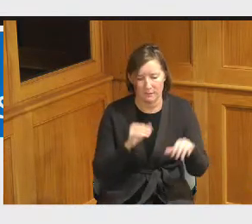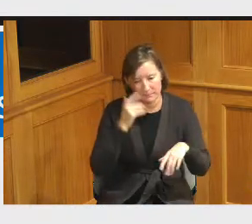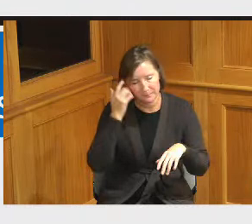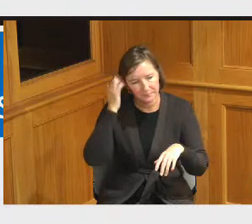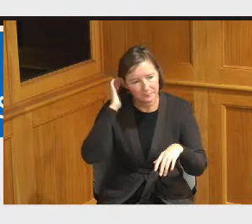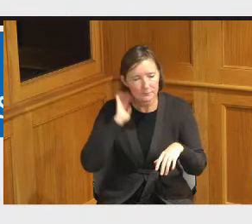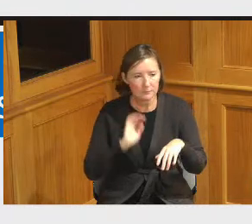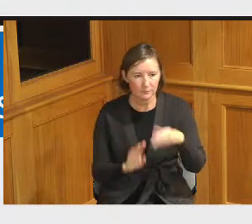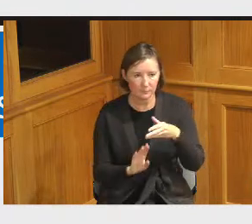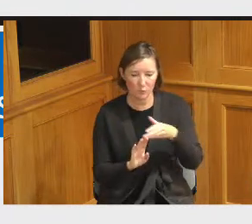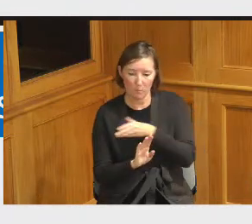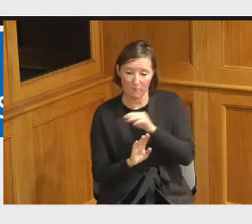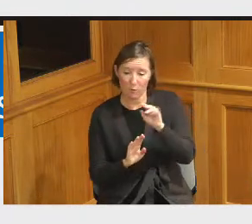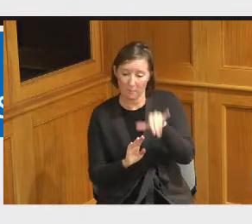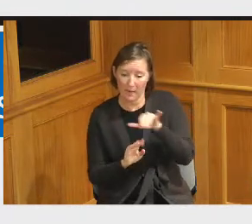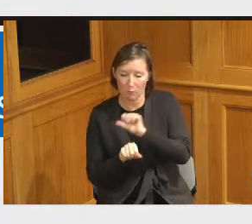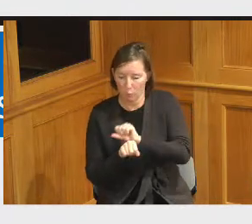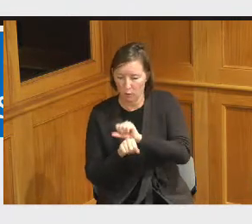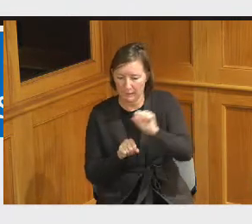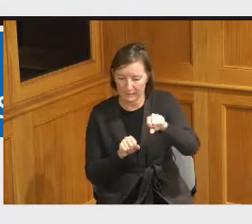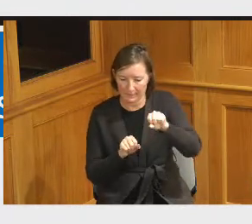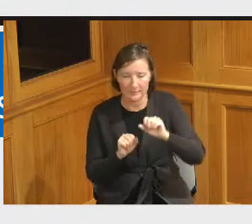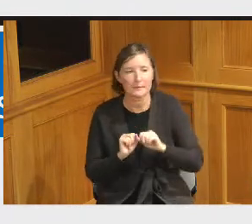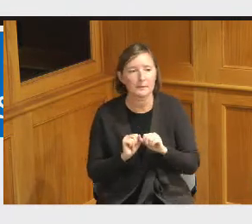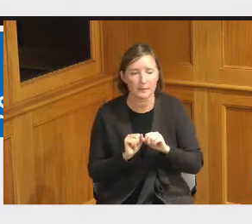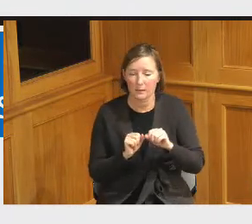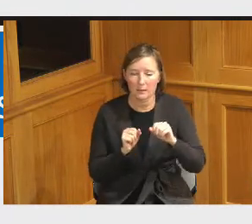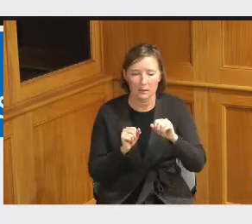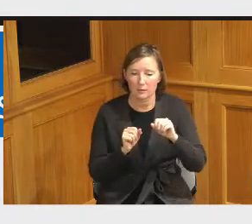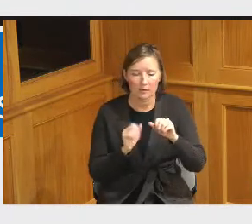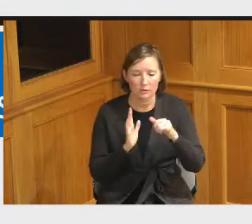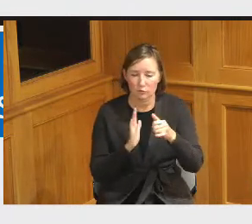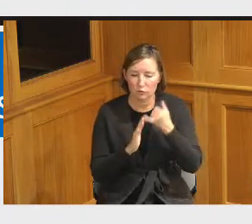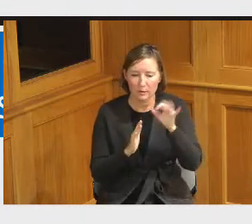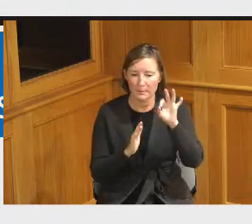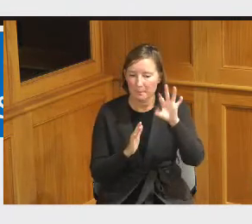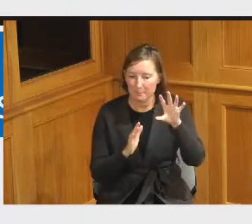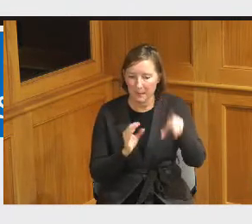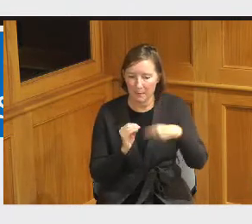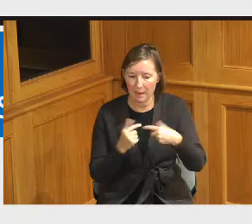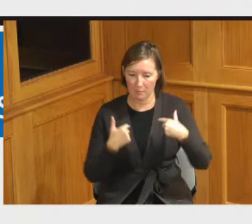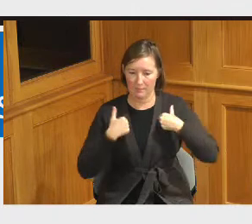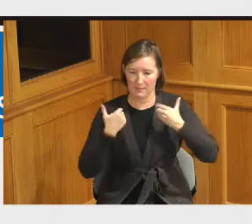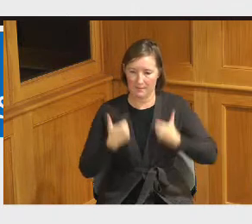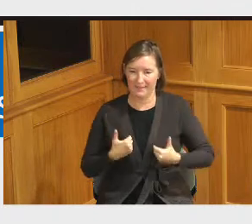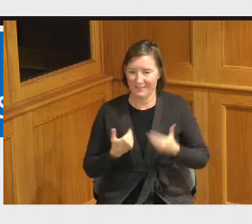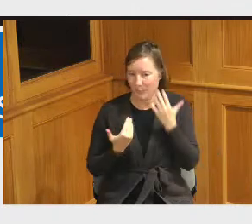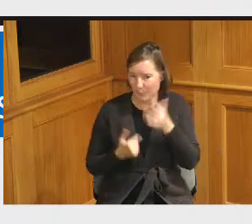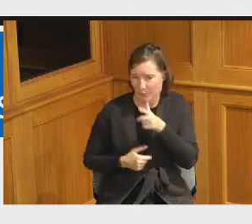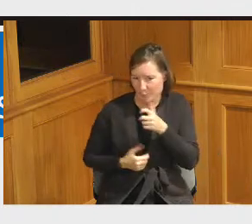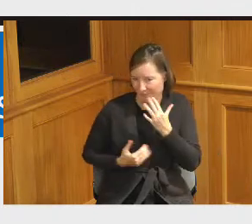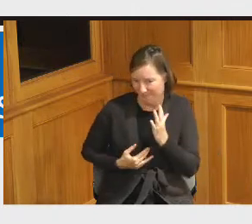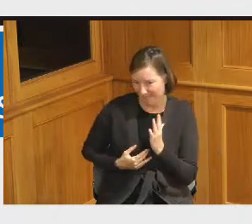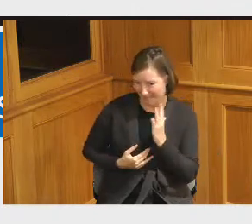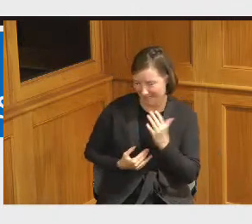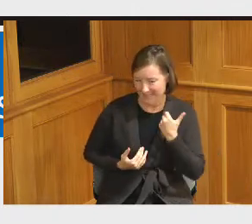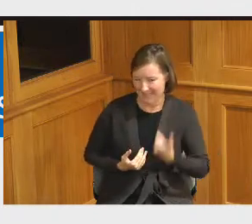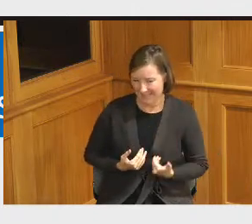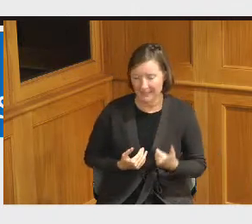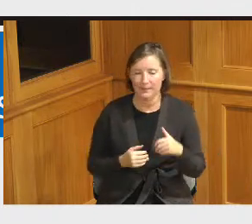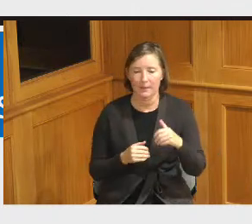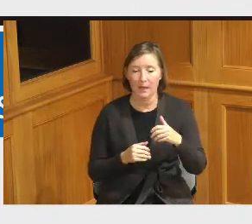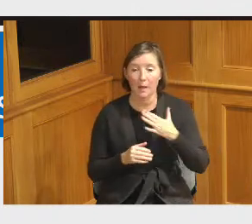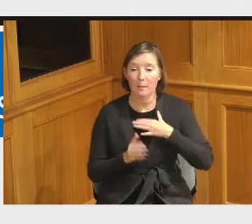So just a quick soundbite about me, those that don't know.